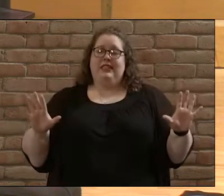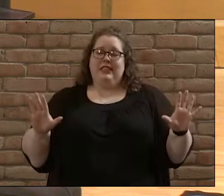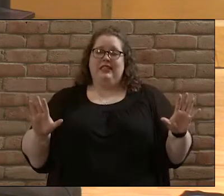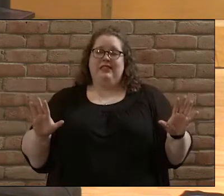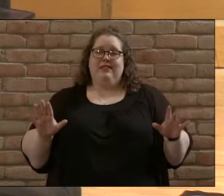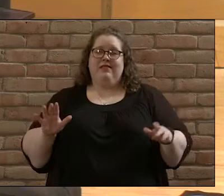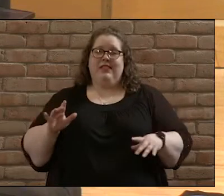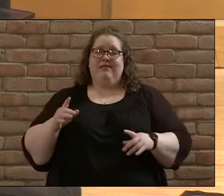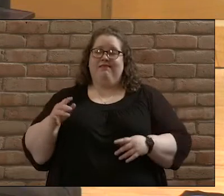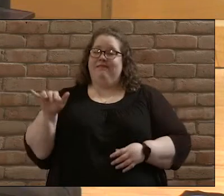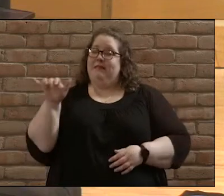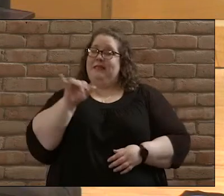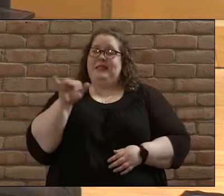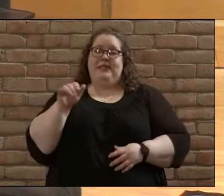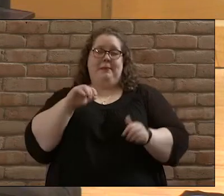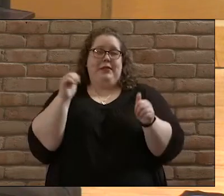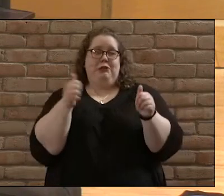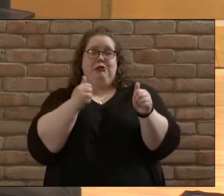the wind.